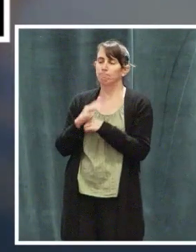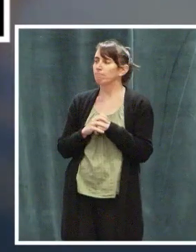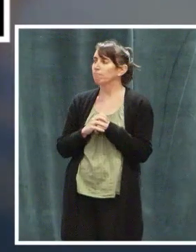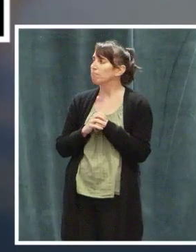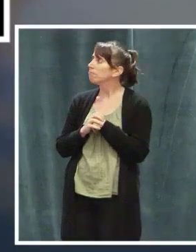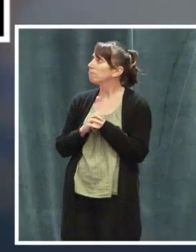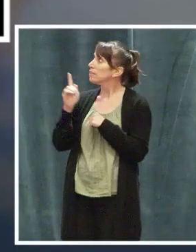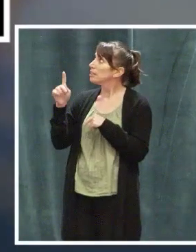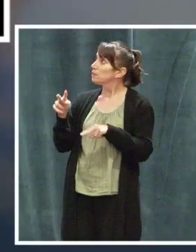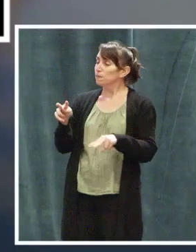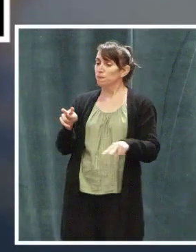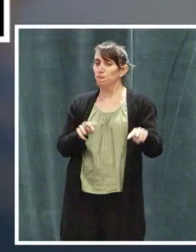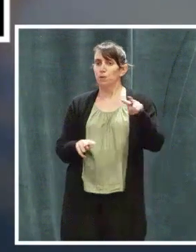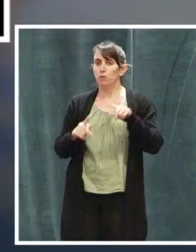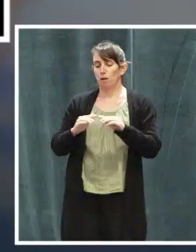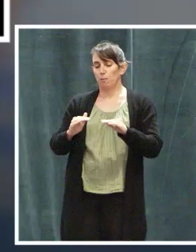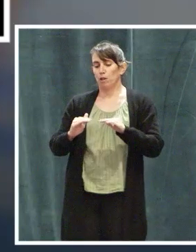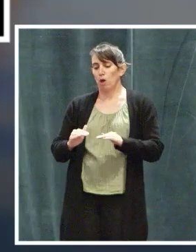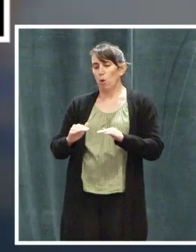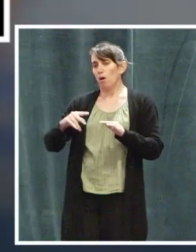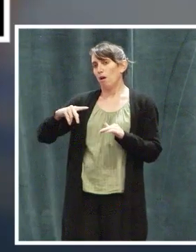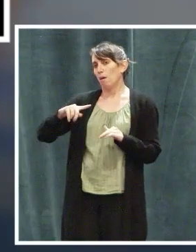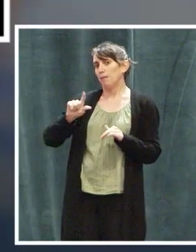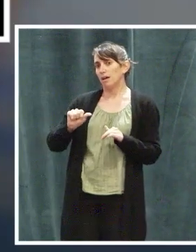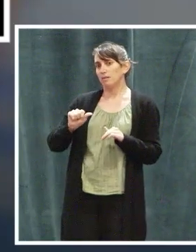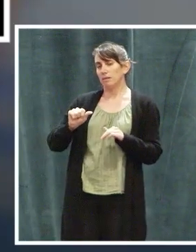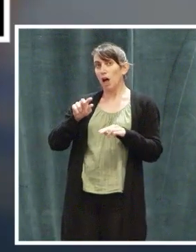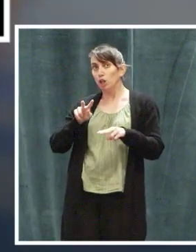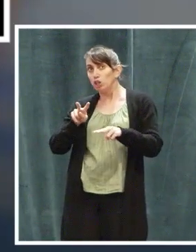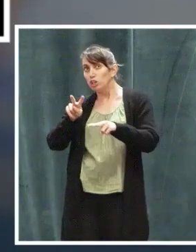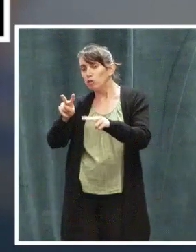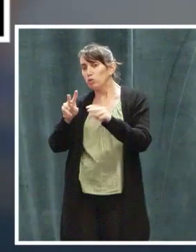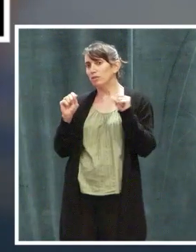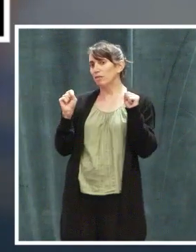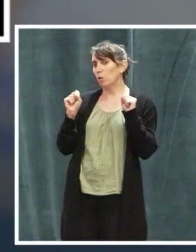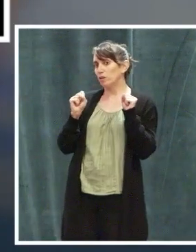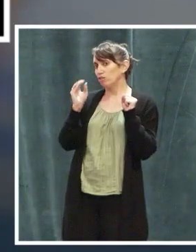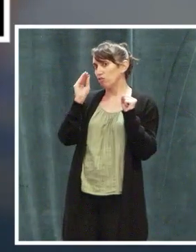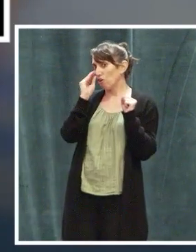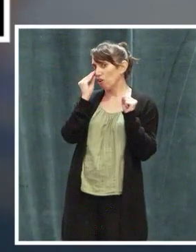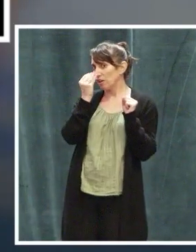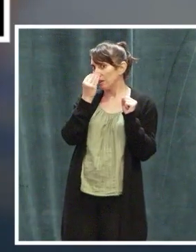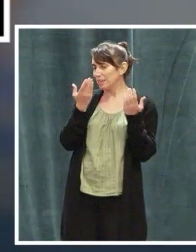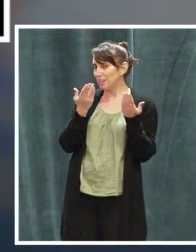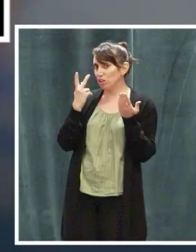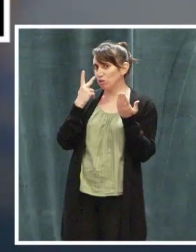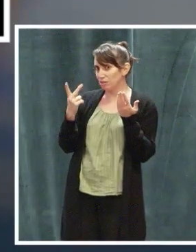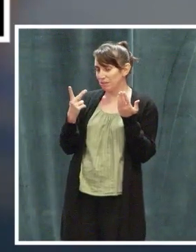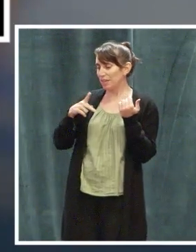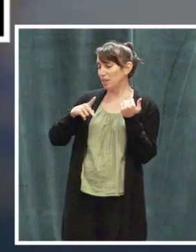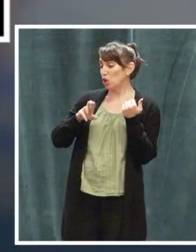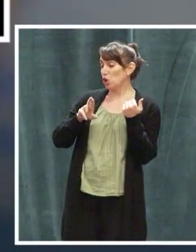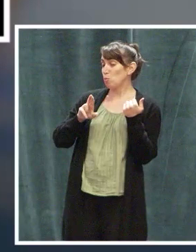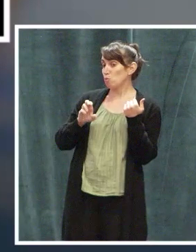And this is a view that's looking from the lower plaza towards the Winter Garden. Here you can start to see these precast